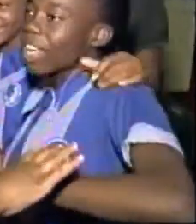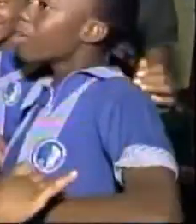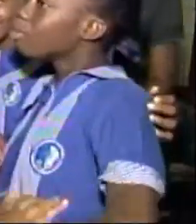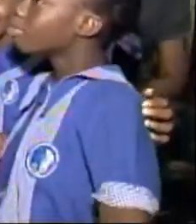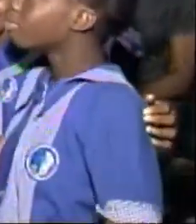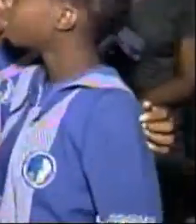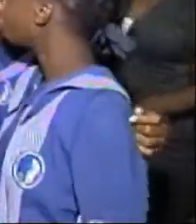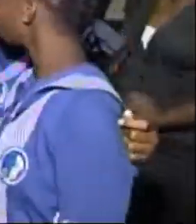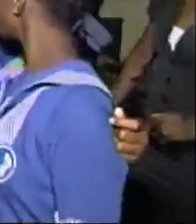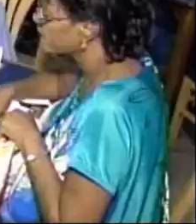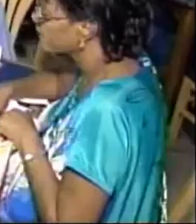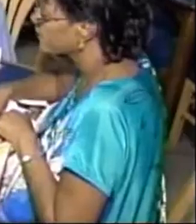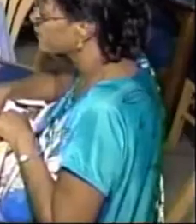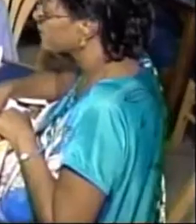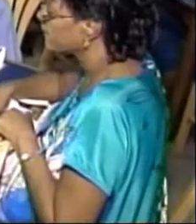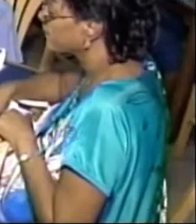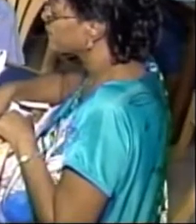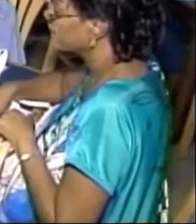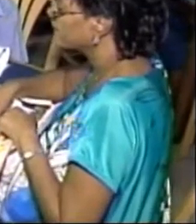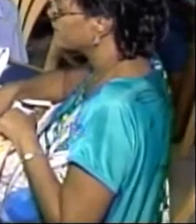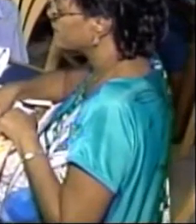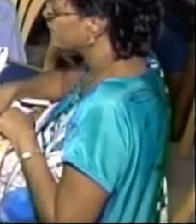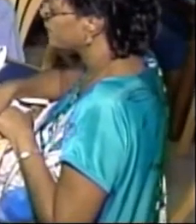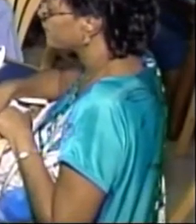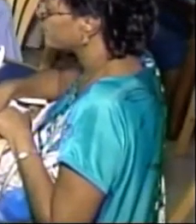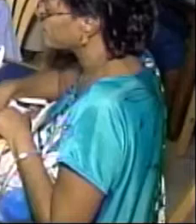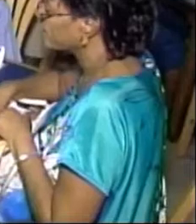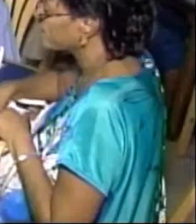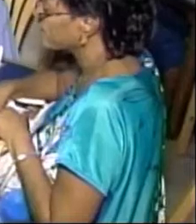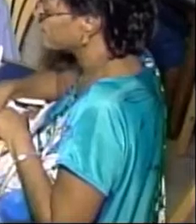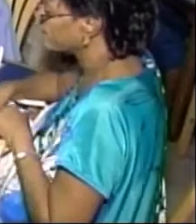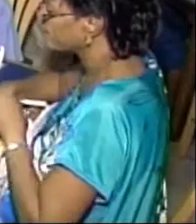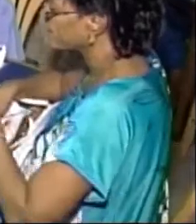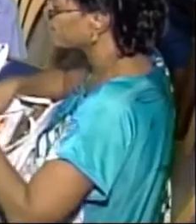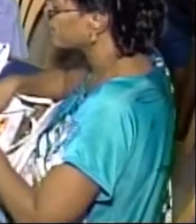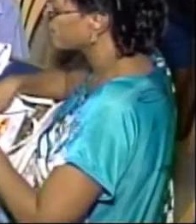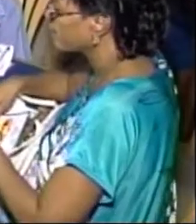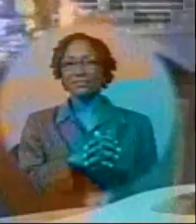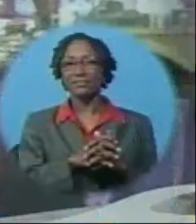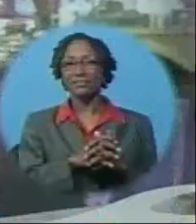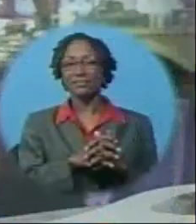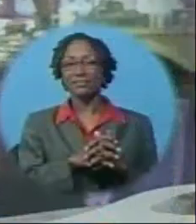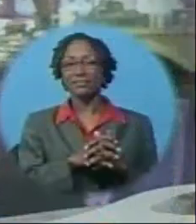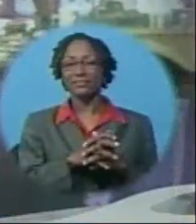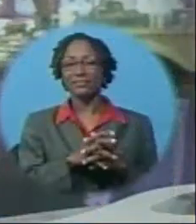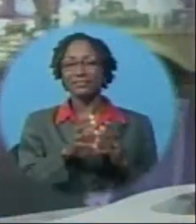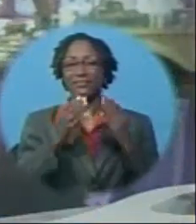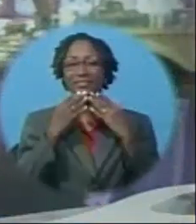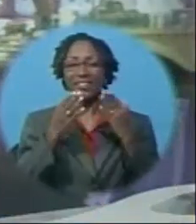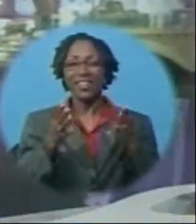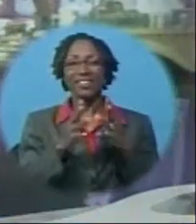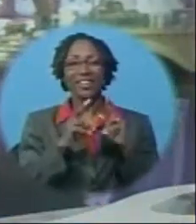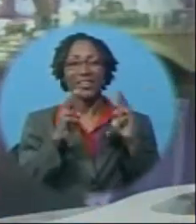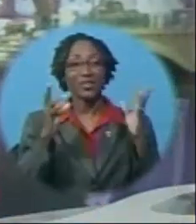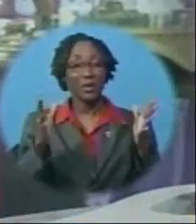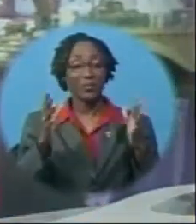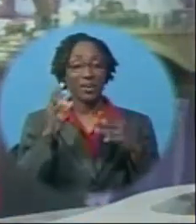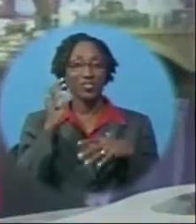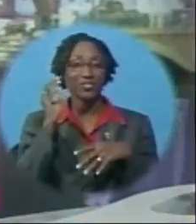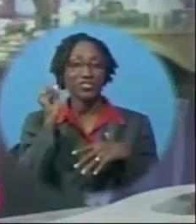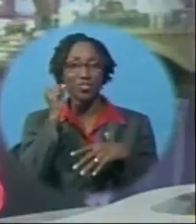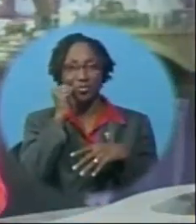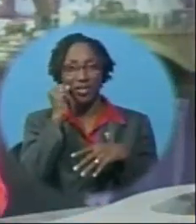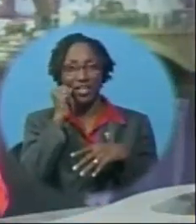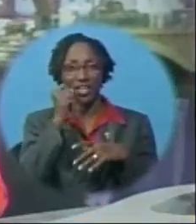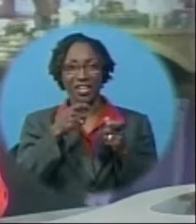released by early June. Sharika Griffith, CBC News. Thanks very much, Sharika. In other news